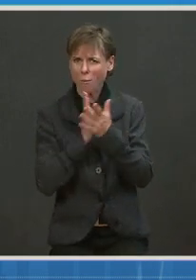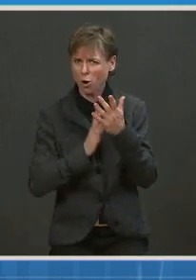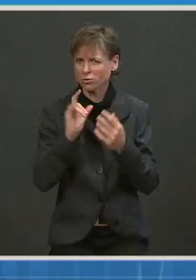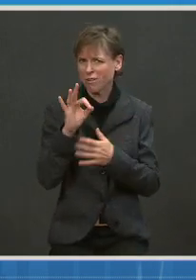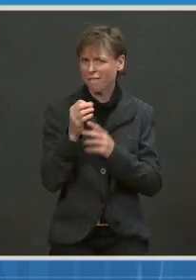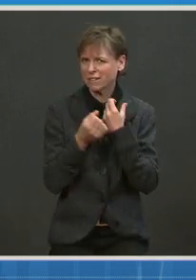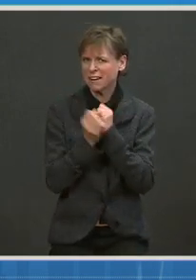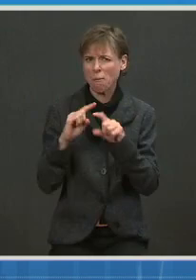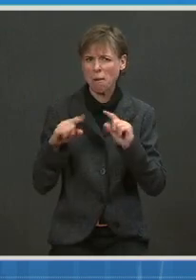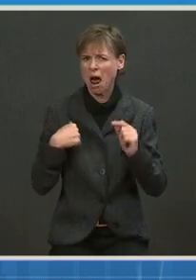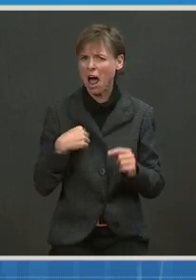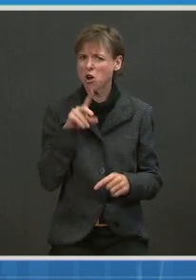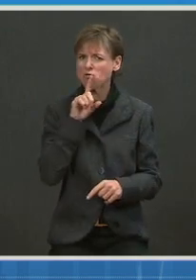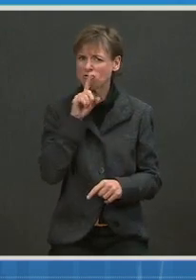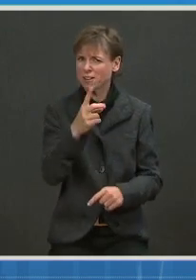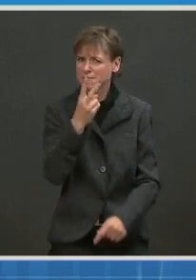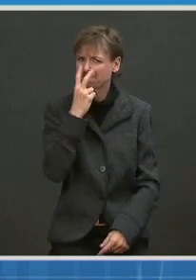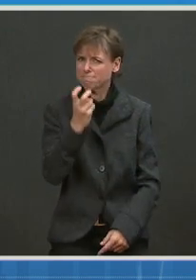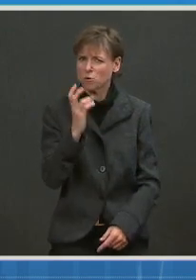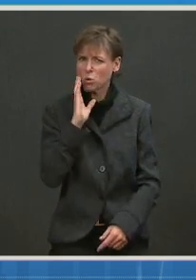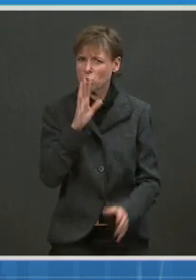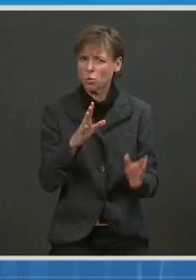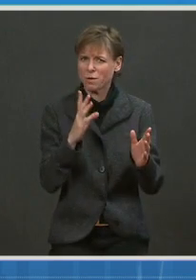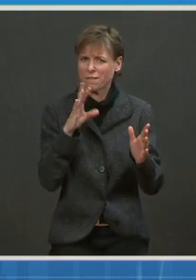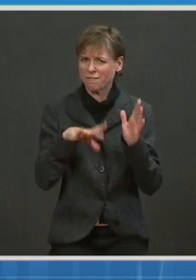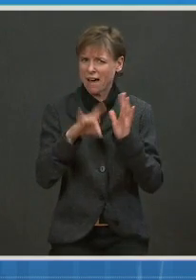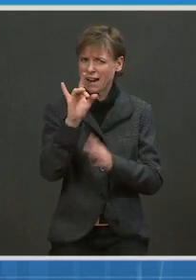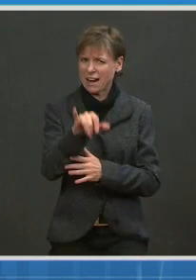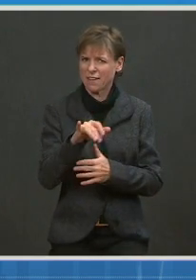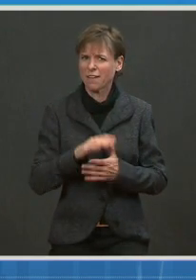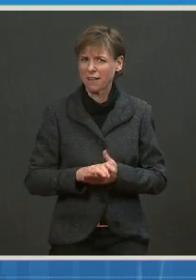you're going to see anything in that space.